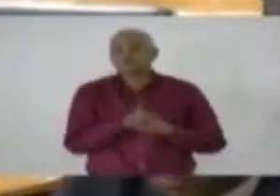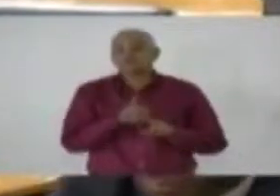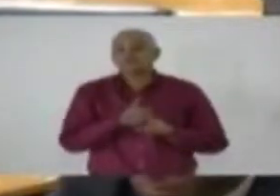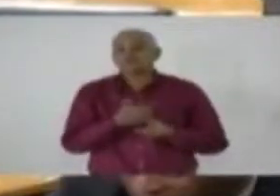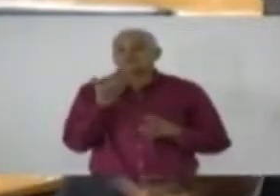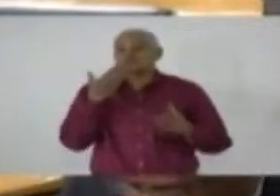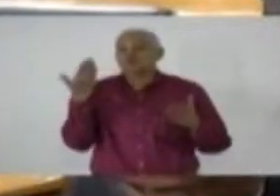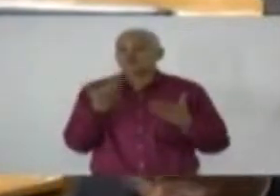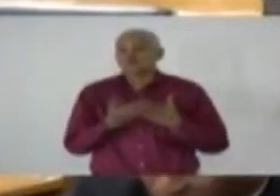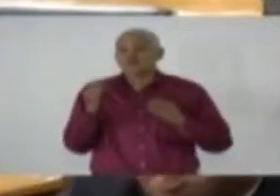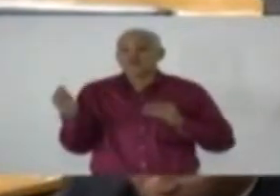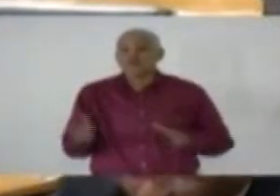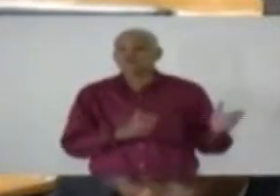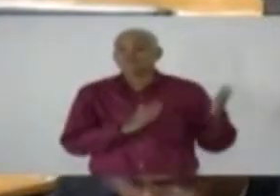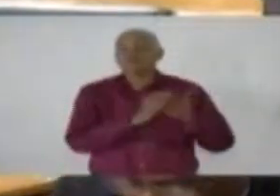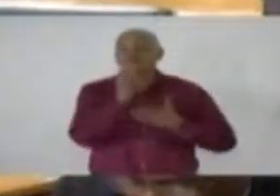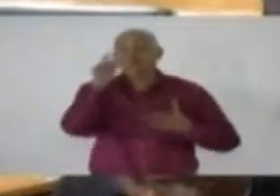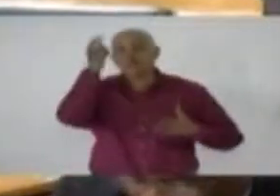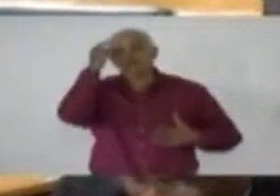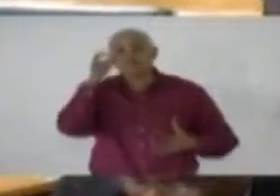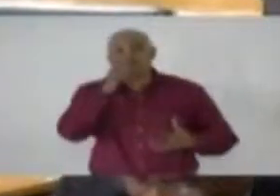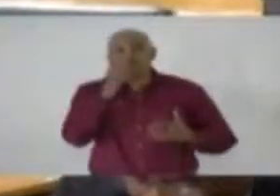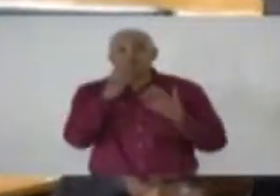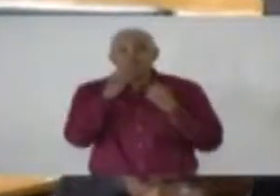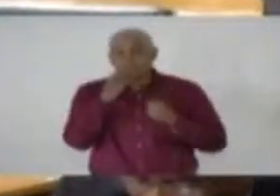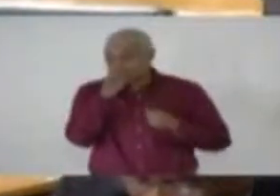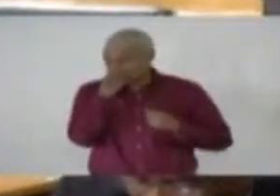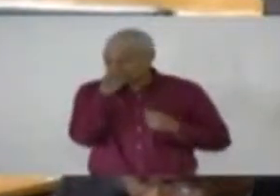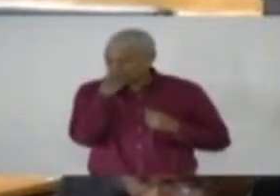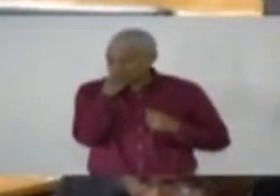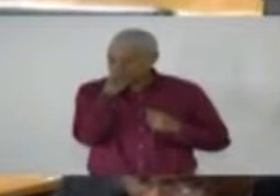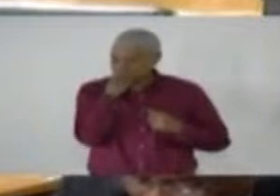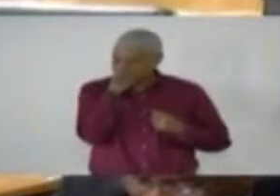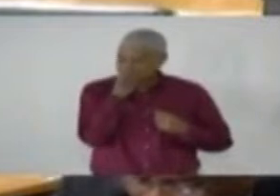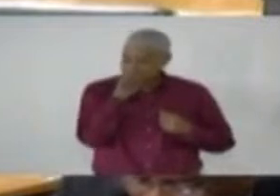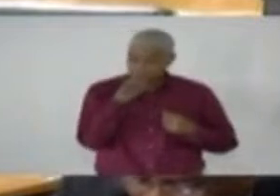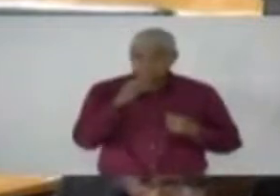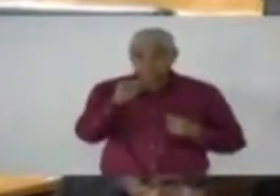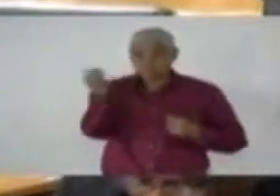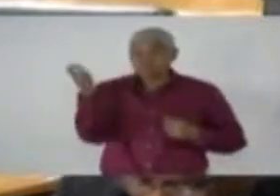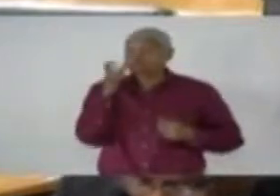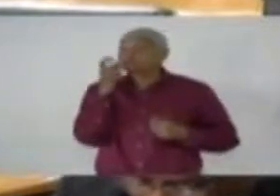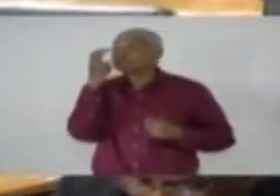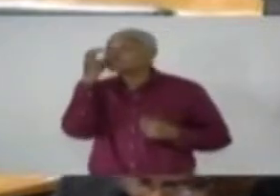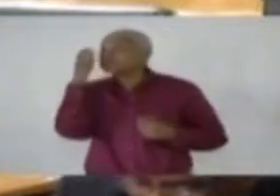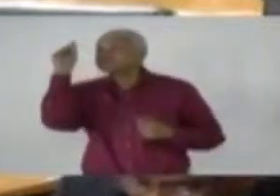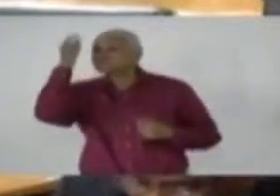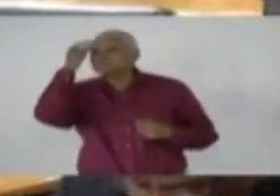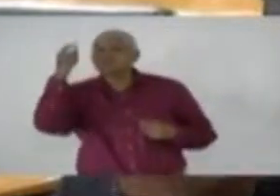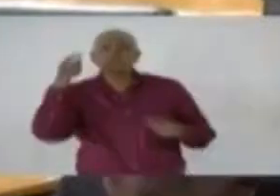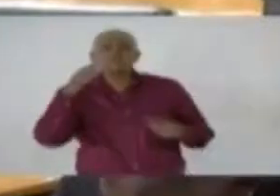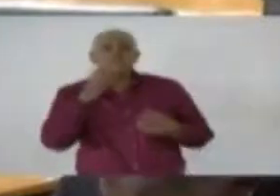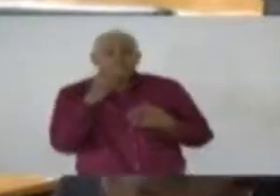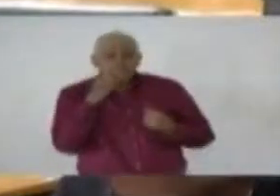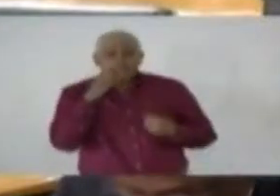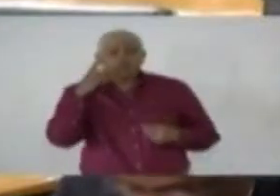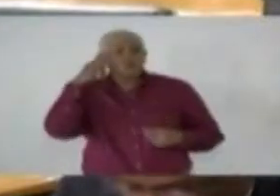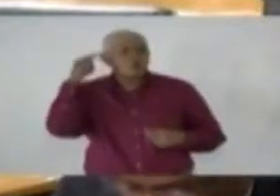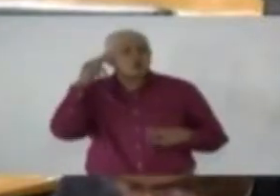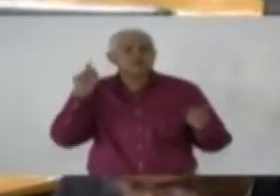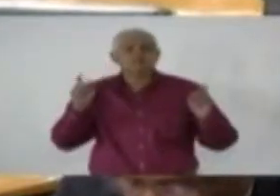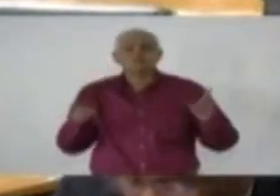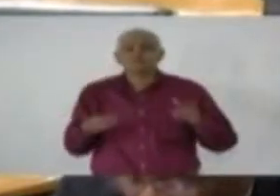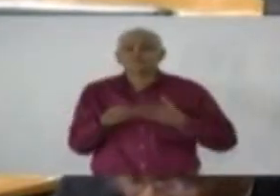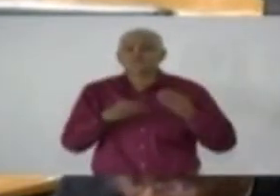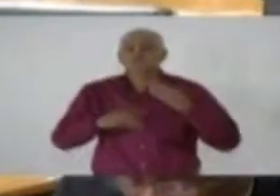great arrangement by a government who cares. Anyone who doubts that the Andrew Holness administration has managed this